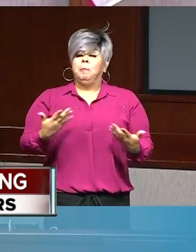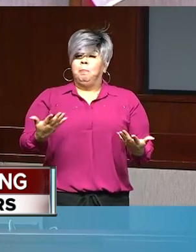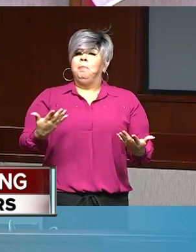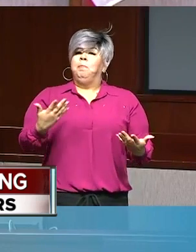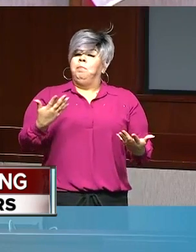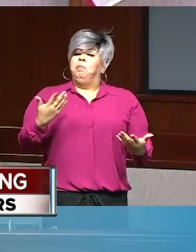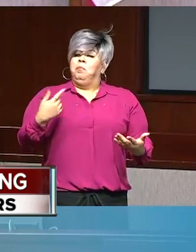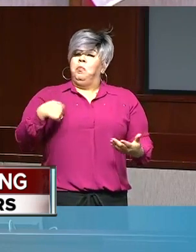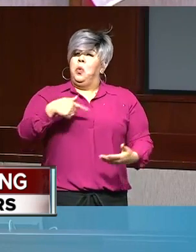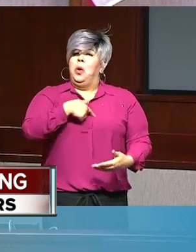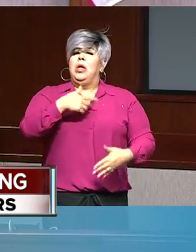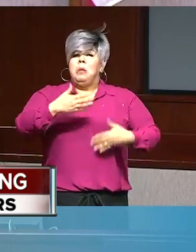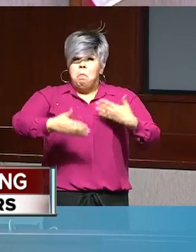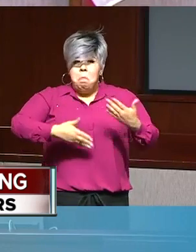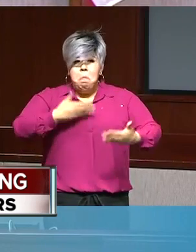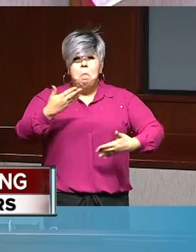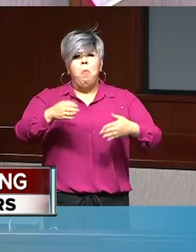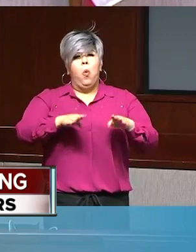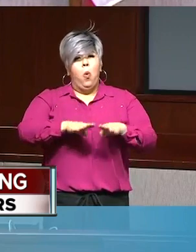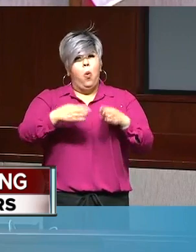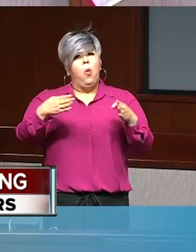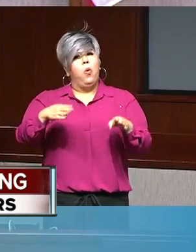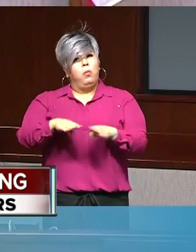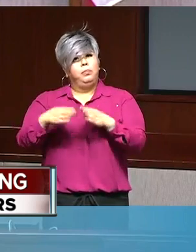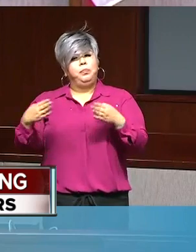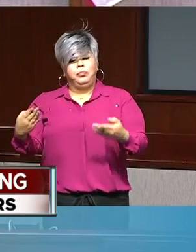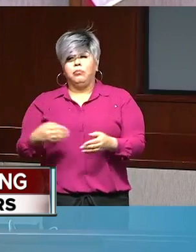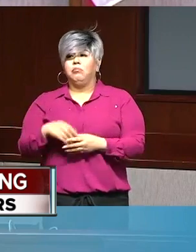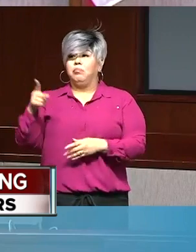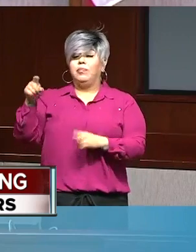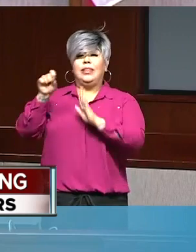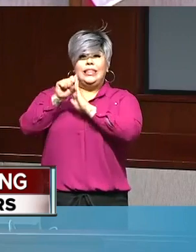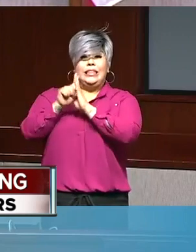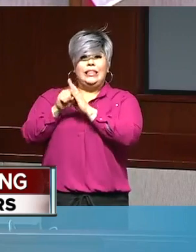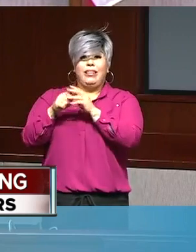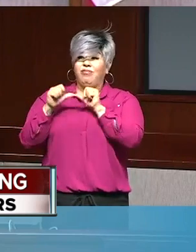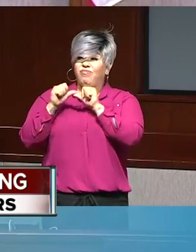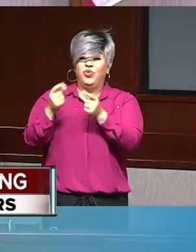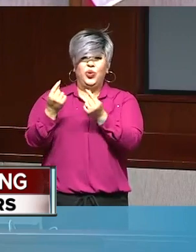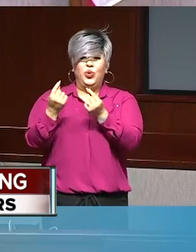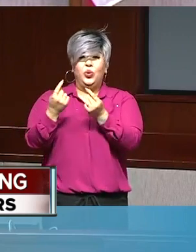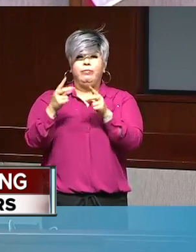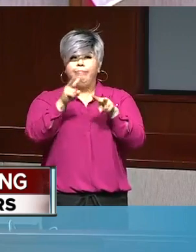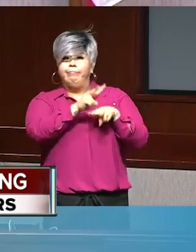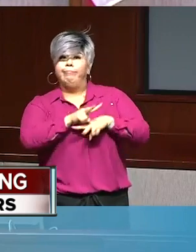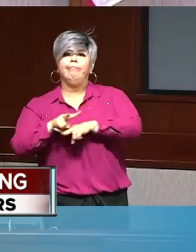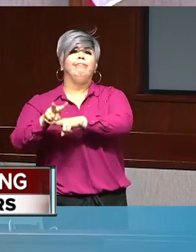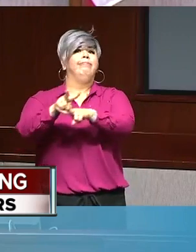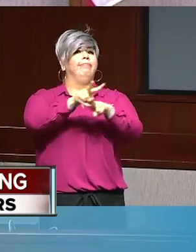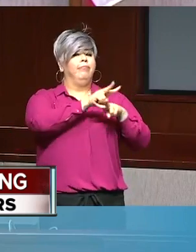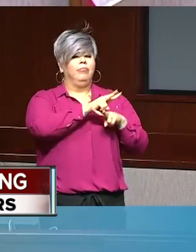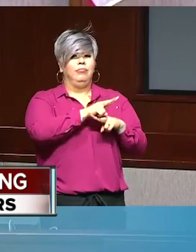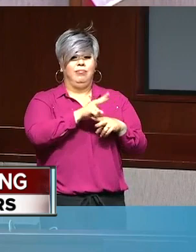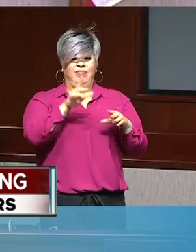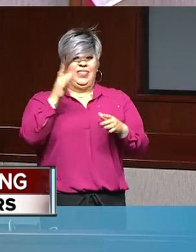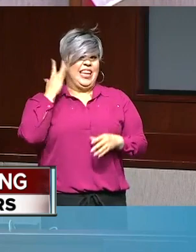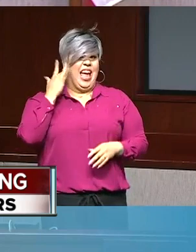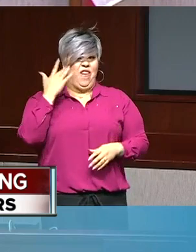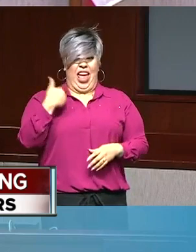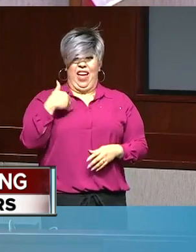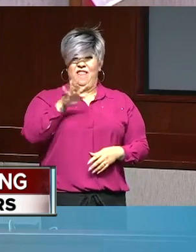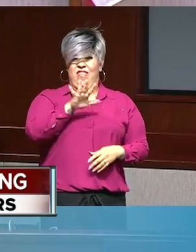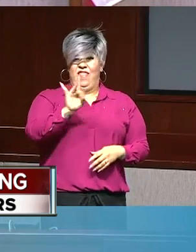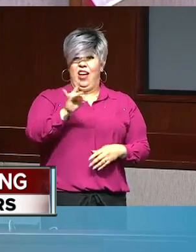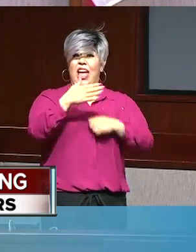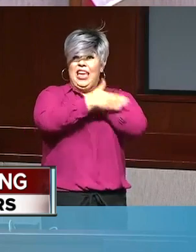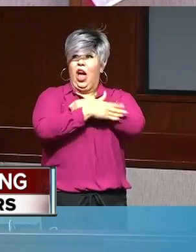we talked about it last week, the state is continuing to monitor and work with all 58 counties on a daily